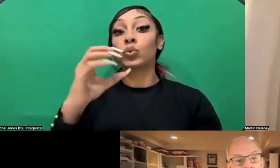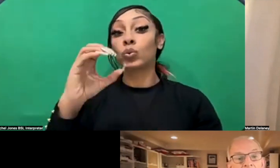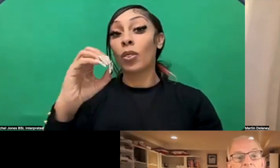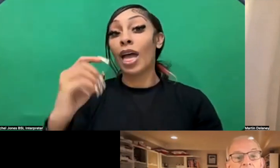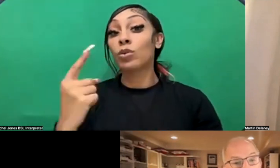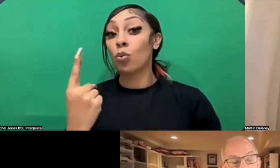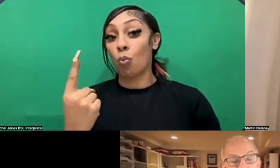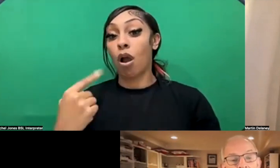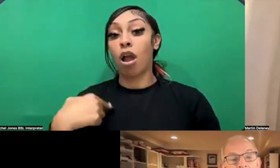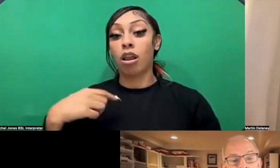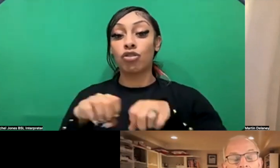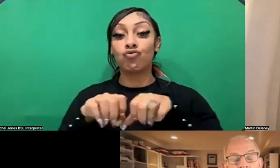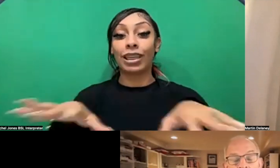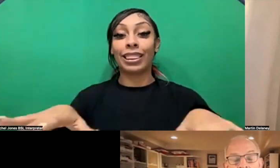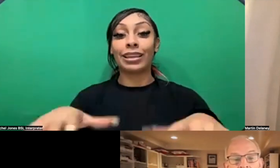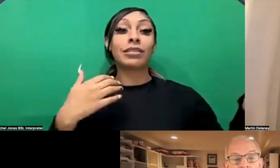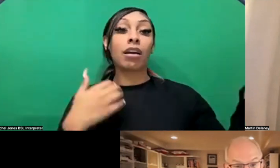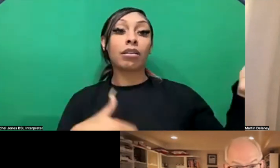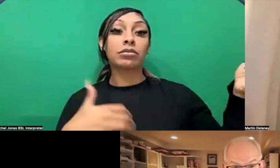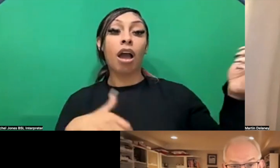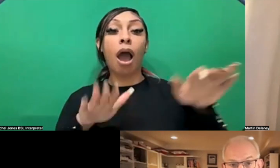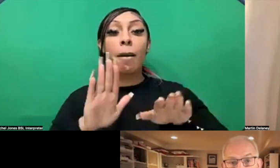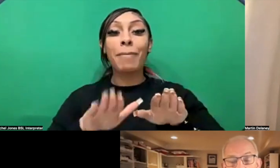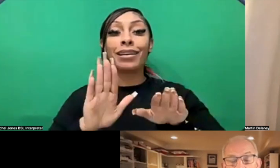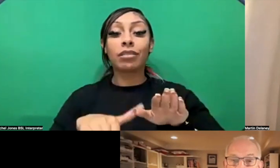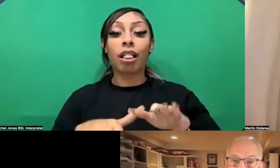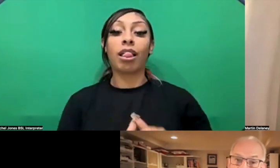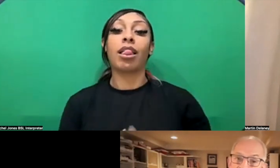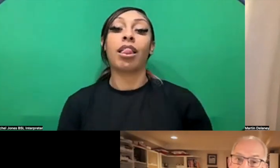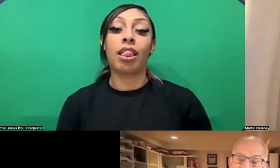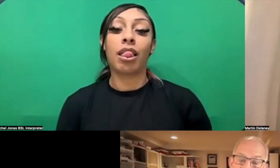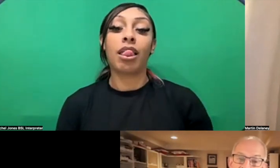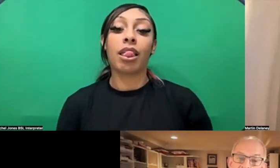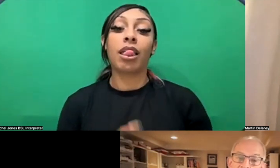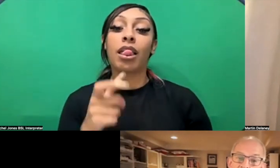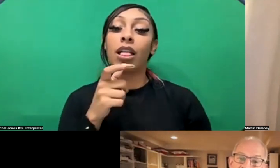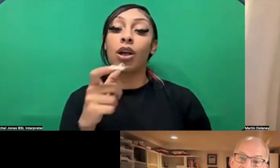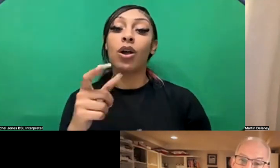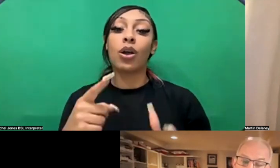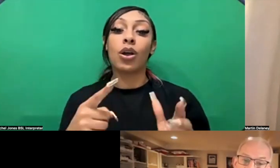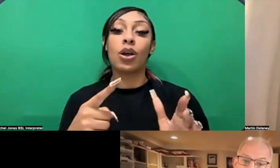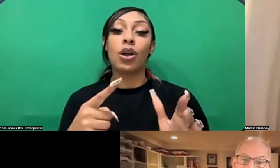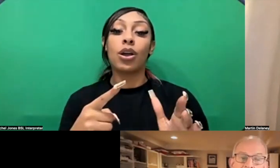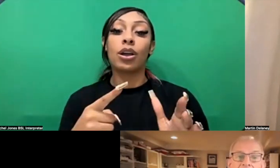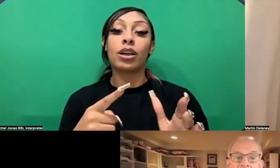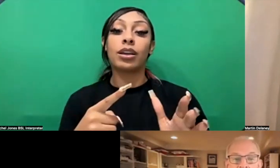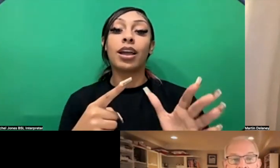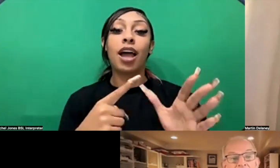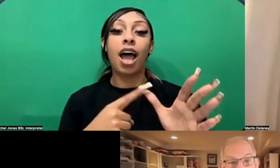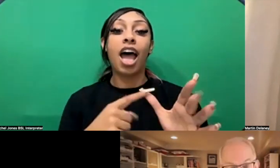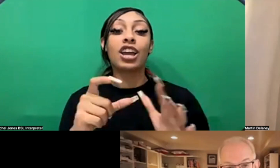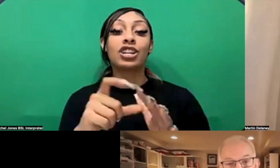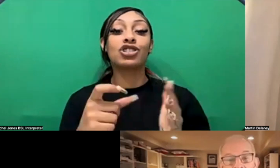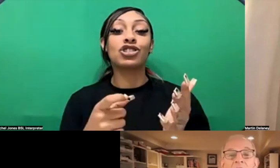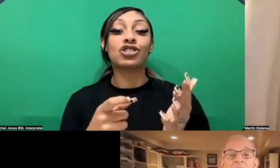released this guitar pedal called the Adrenaline. And Adrenaline is spelled with my last name Linn in it. It's